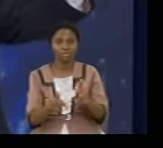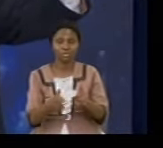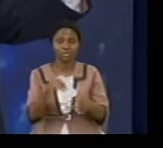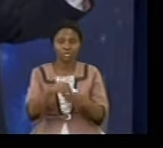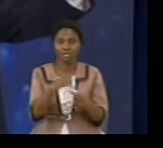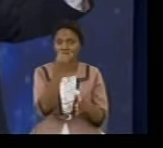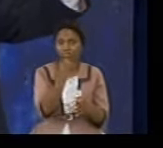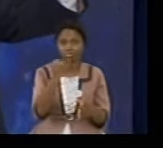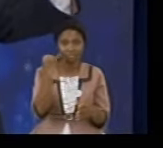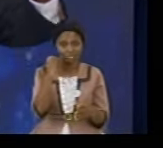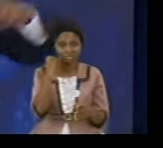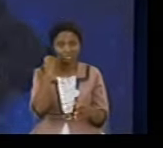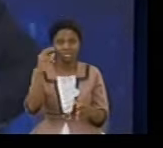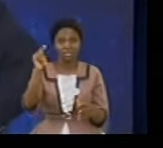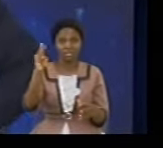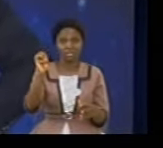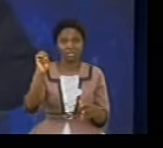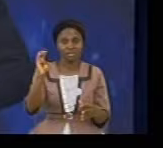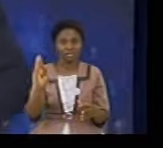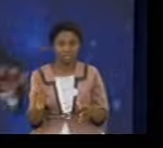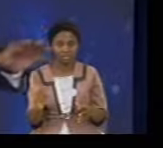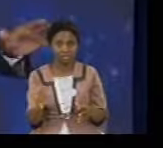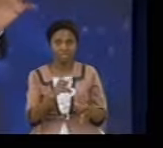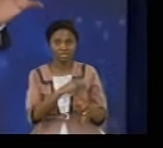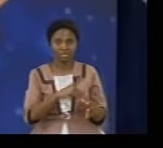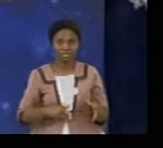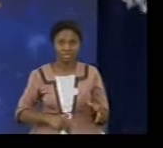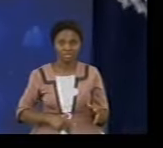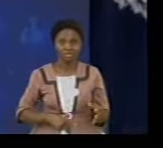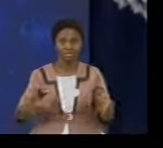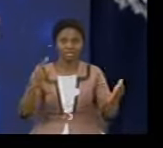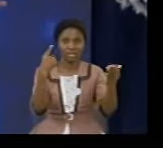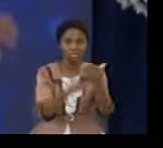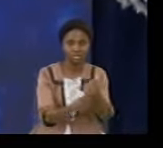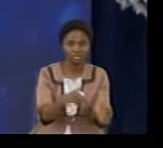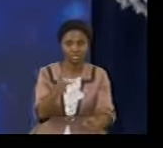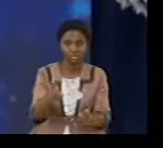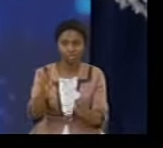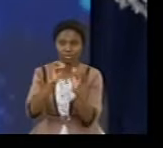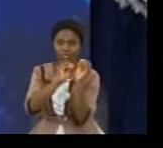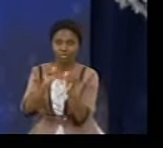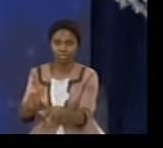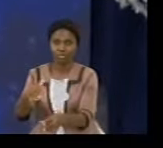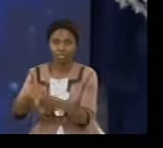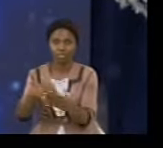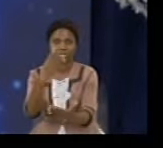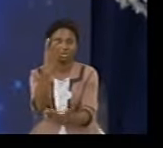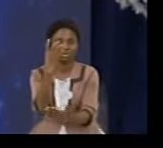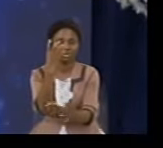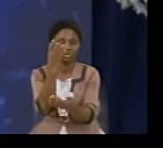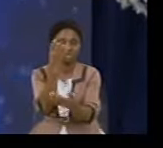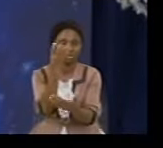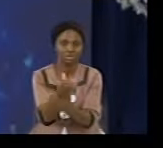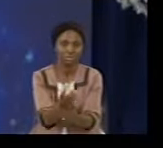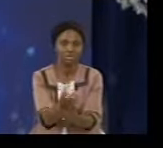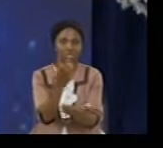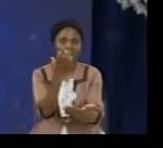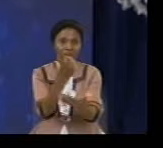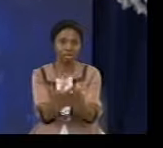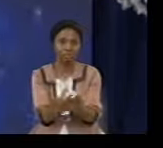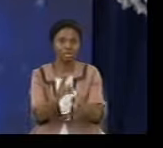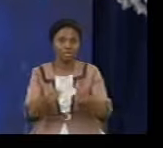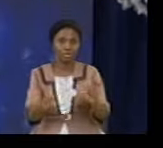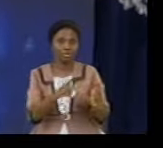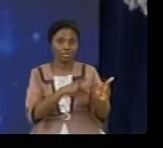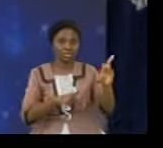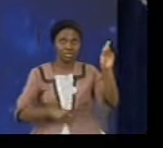I captured them, I put them in captivity. But the King of Heaven has the final say.